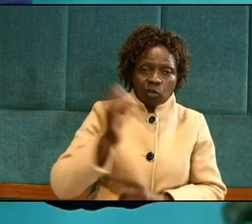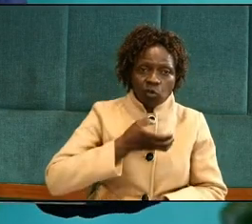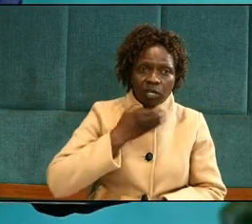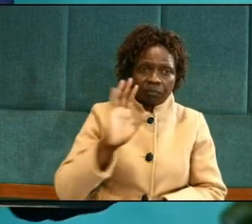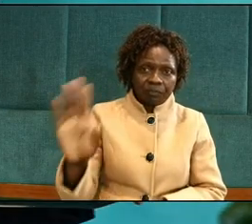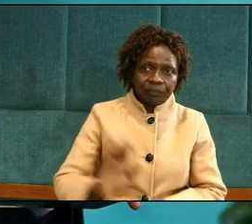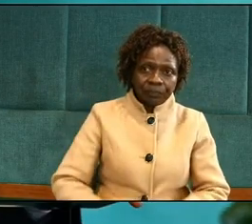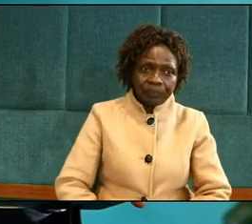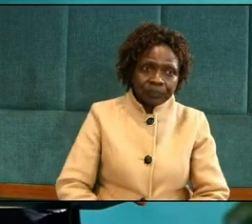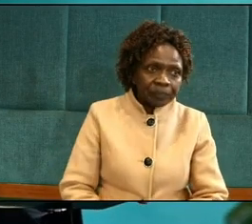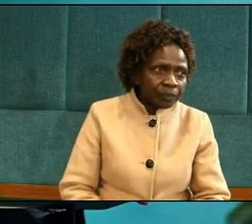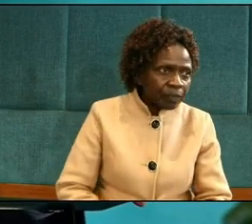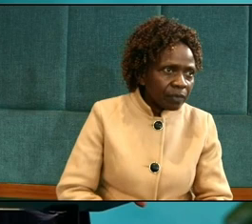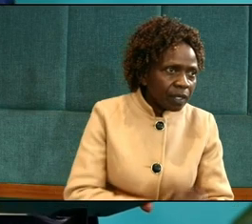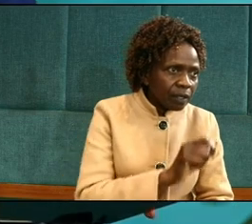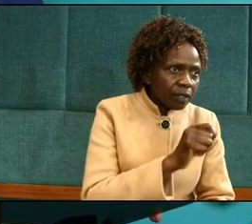abalungu.